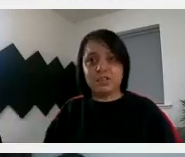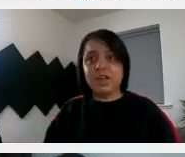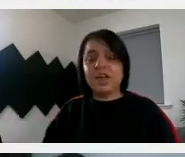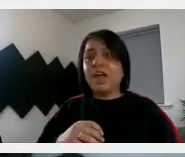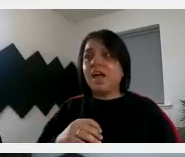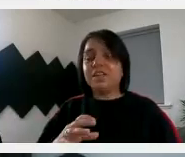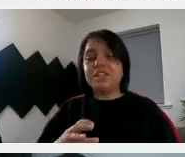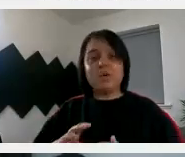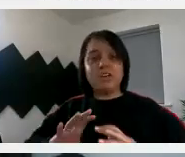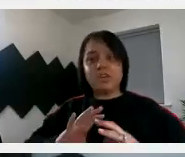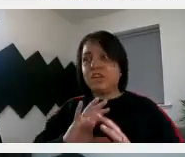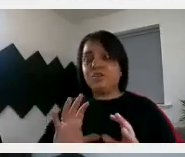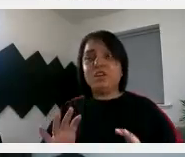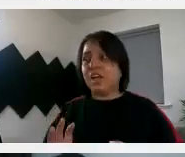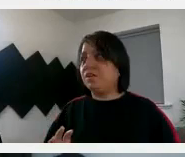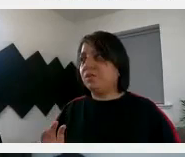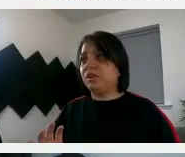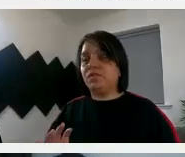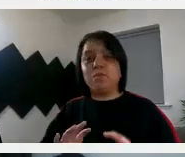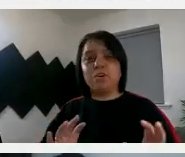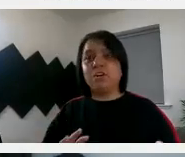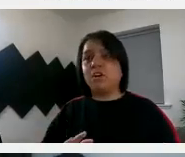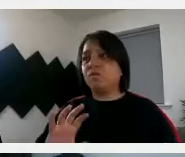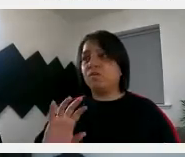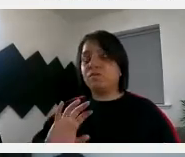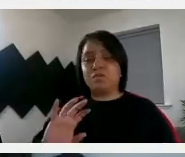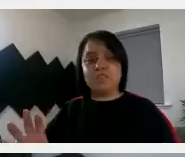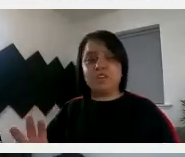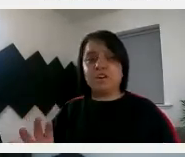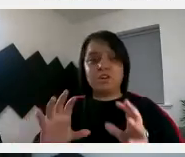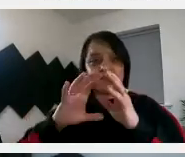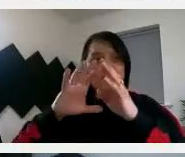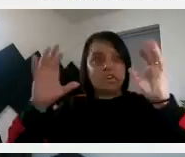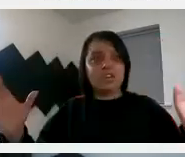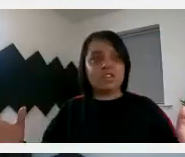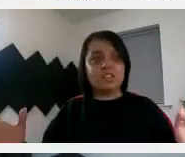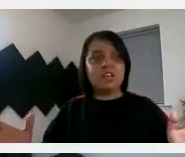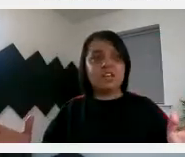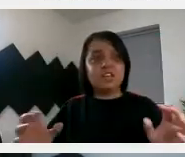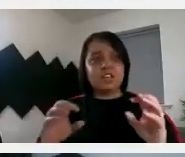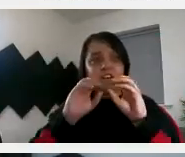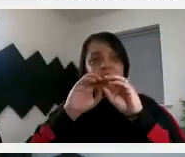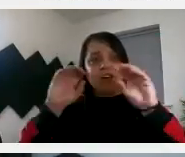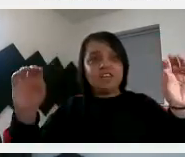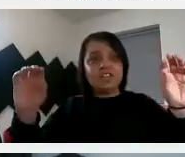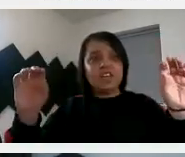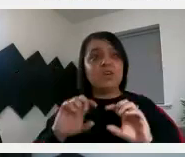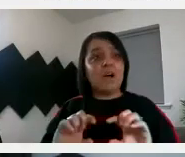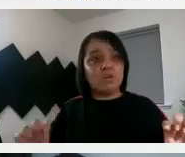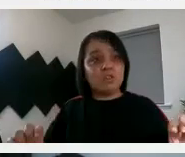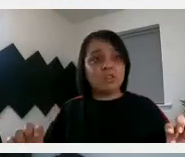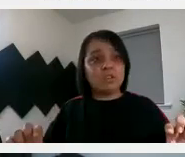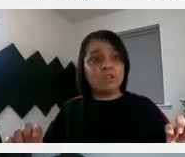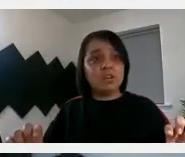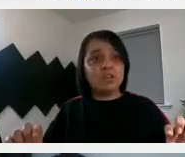language. This is why in the UK, if you're walking along or driving along, you'll see signs that's got English and